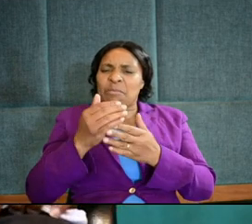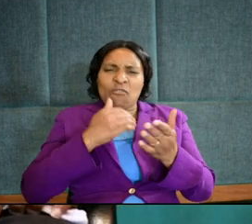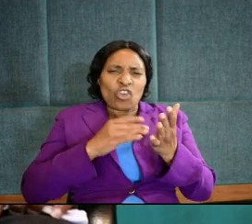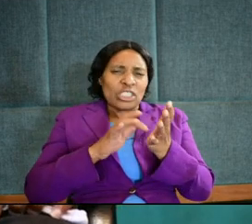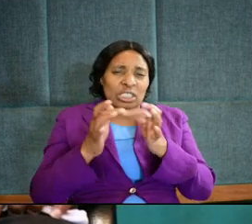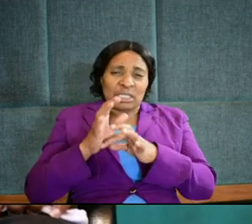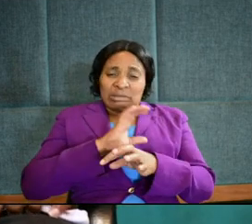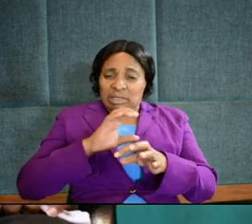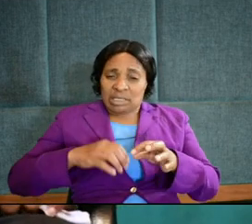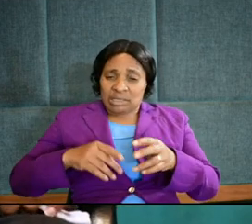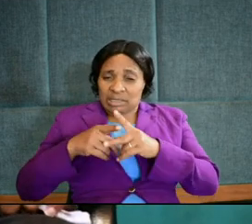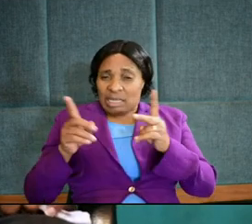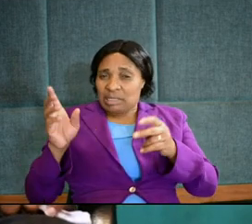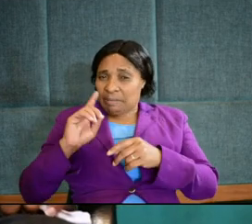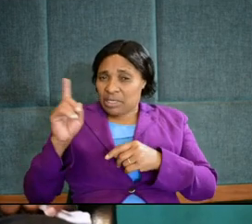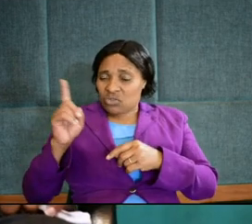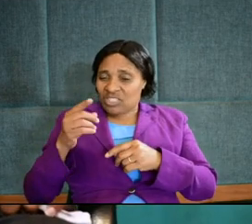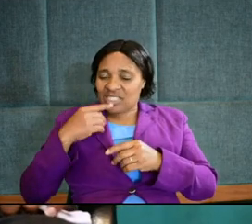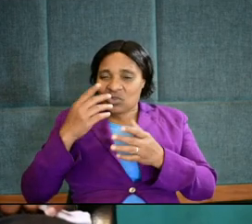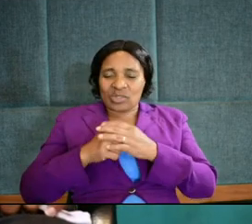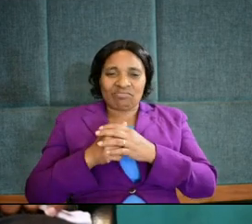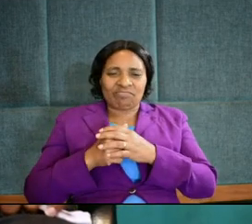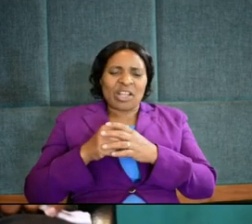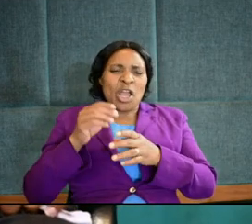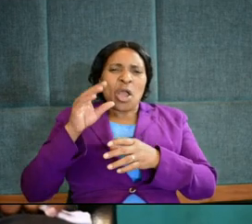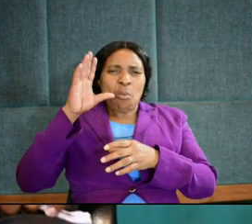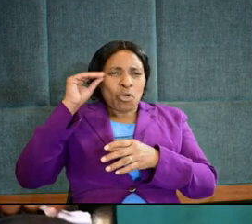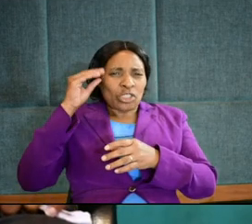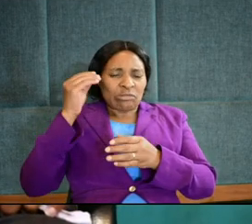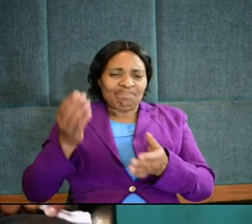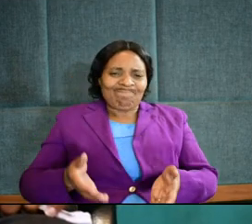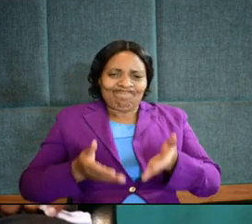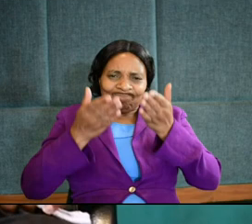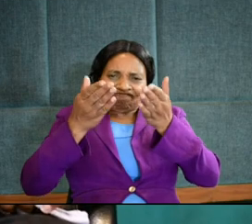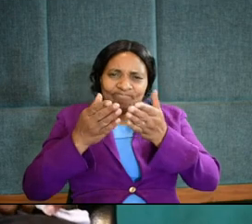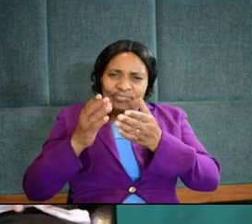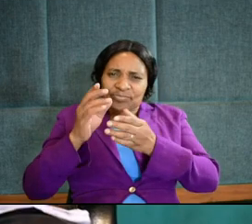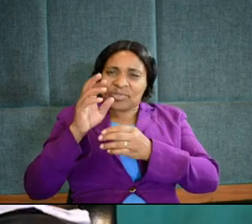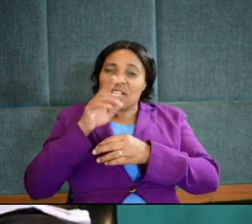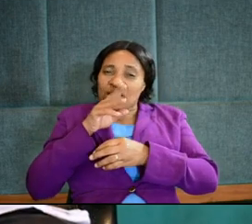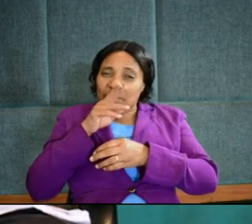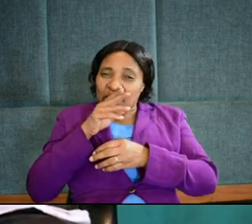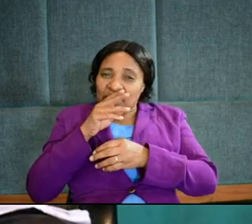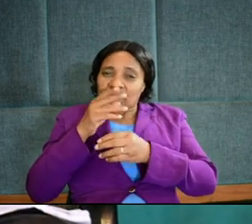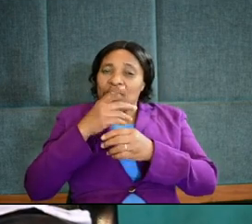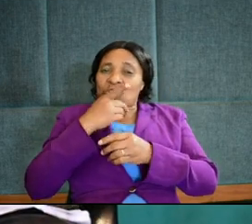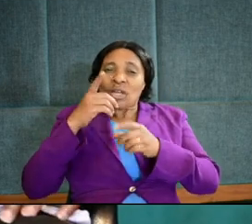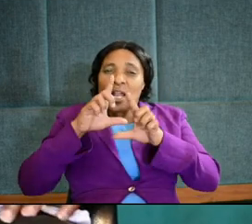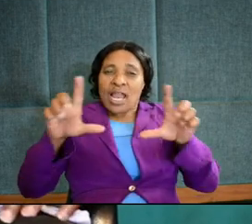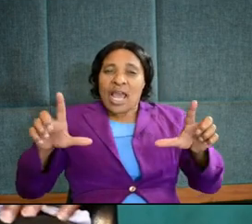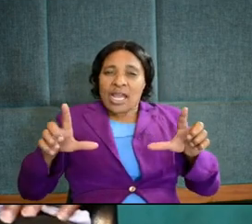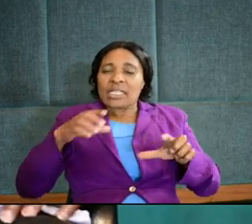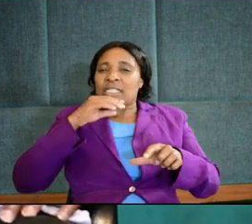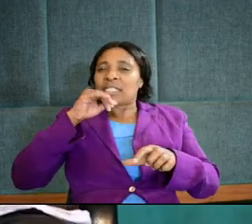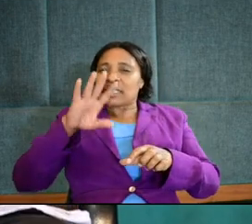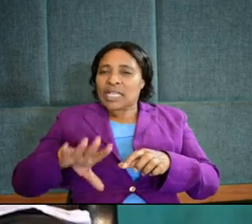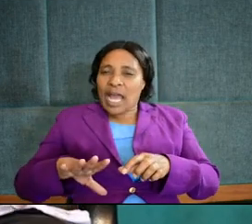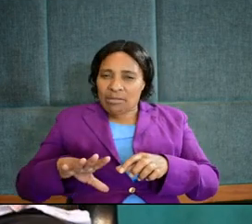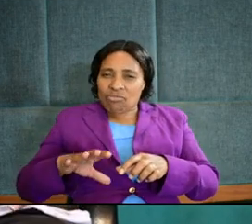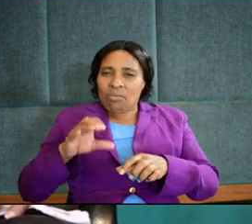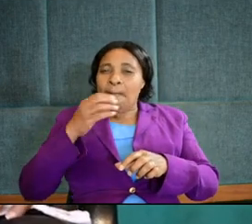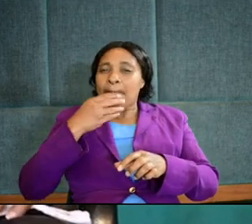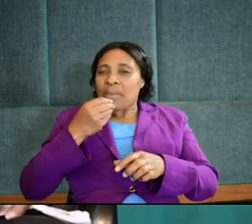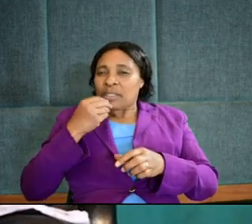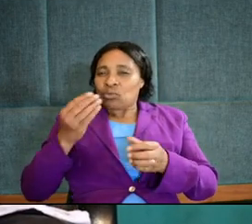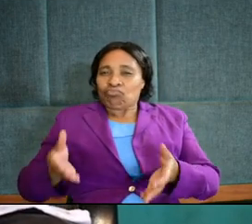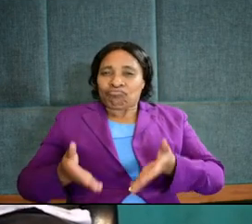ministry, said, as Moses lifted up the serpent in the wilderness, so the Son of Man be lifted up. God